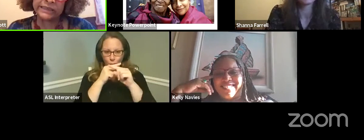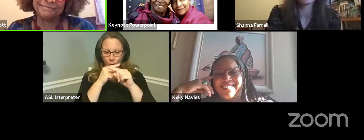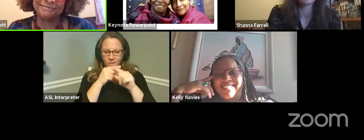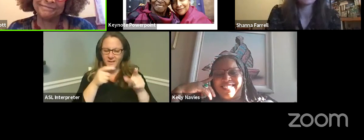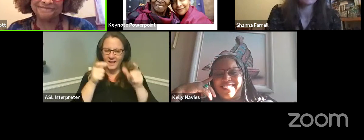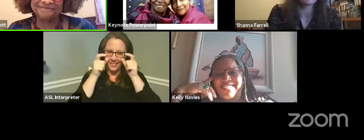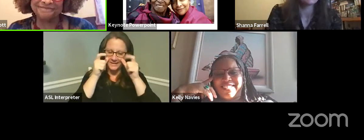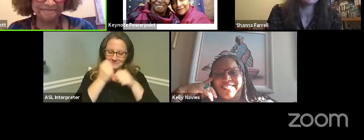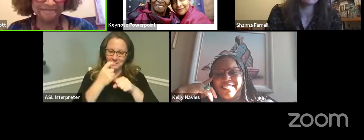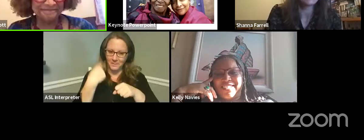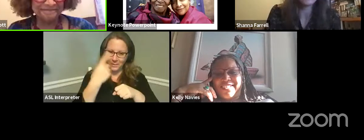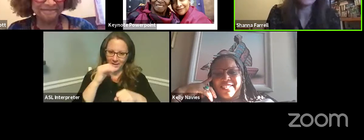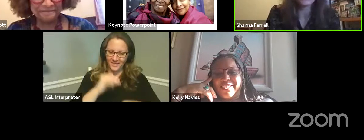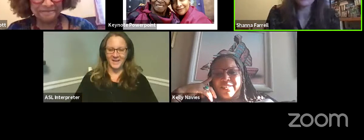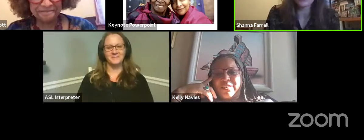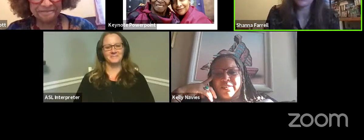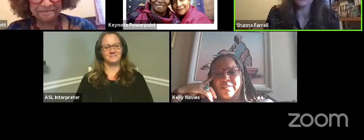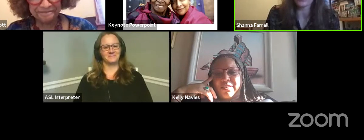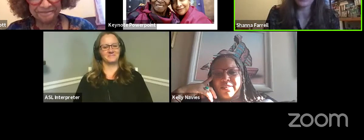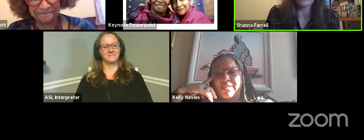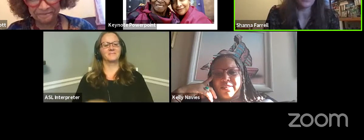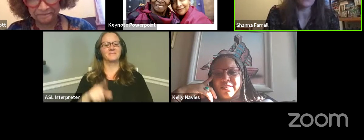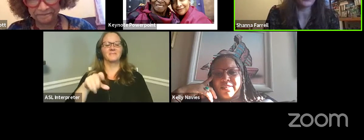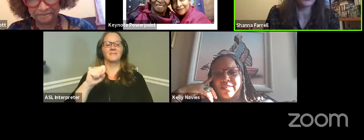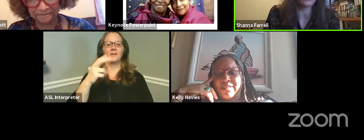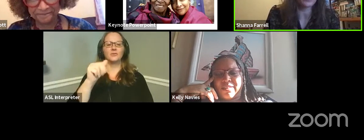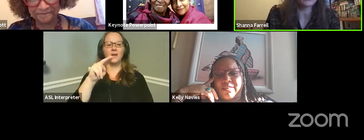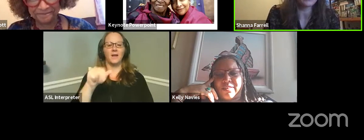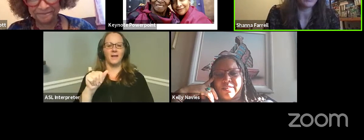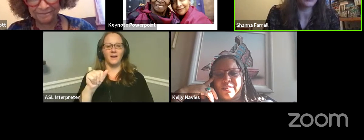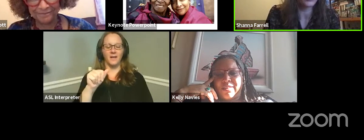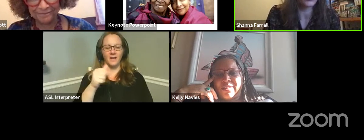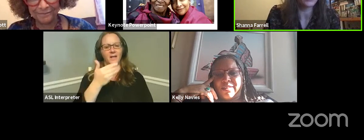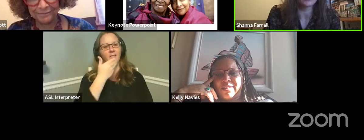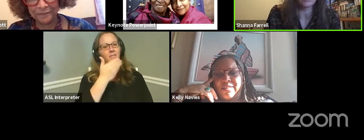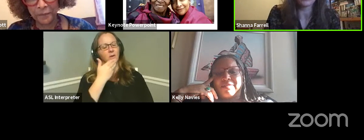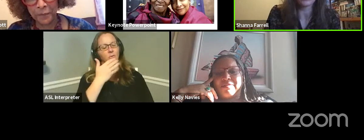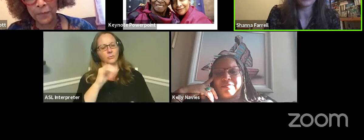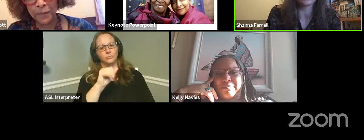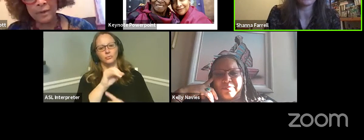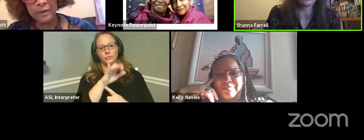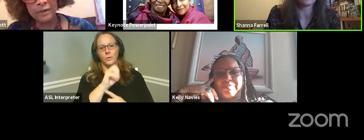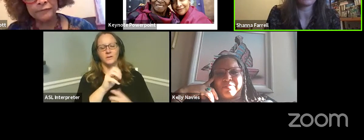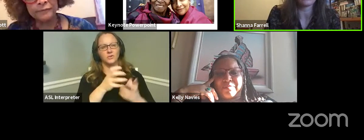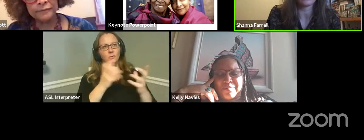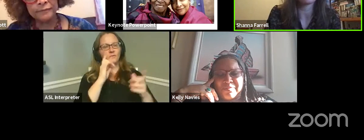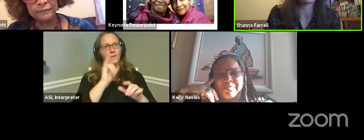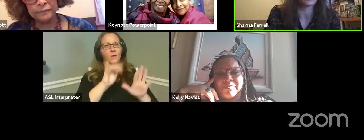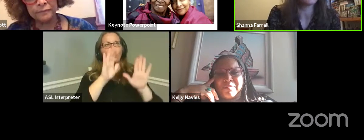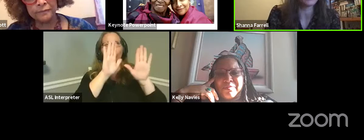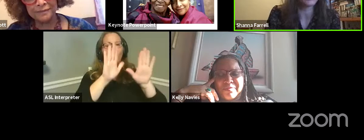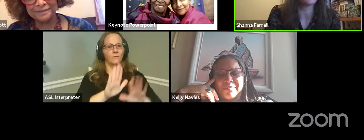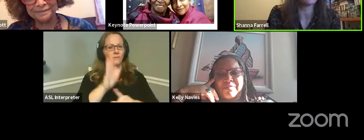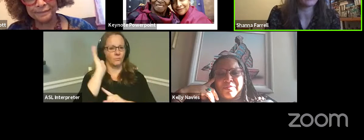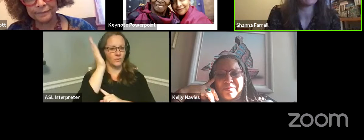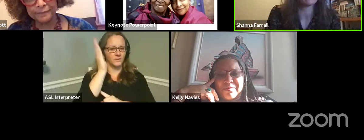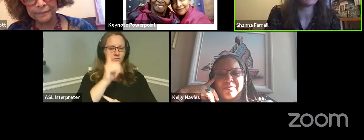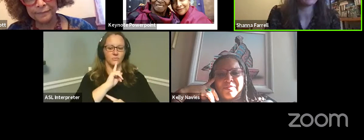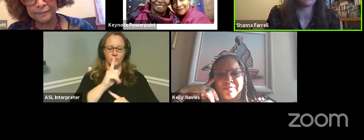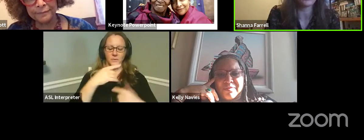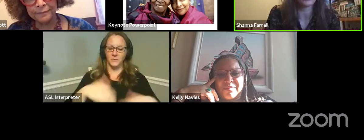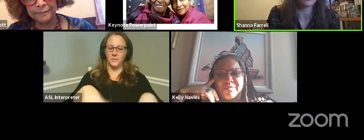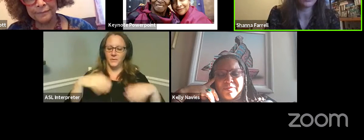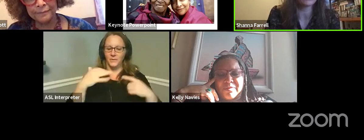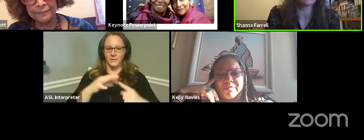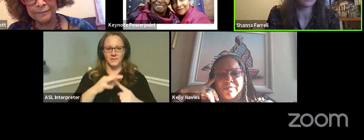glasses. Thank you so much for that wonderful presentation, Joyce. That was really special. And